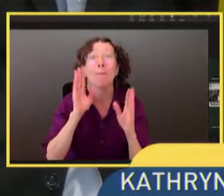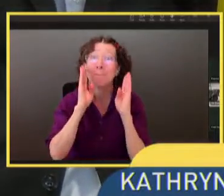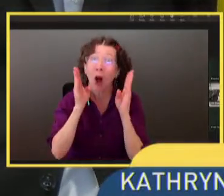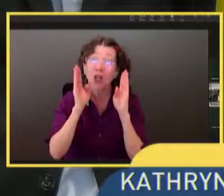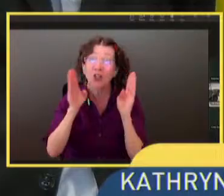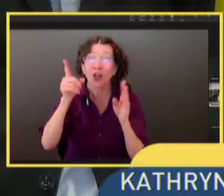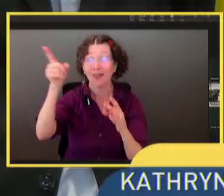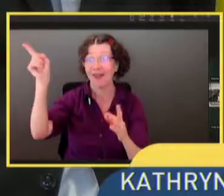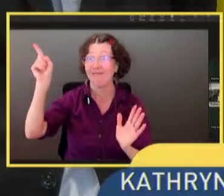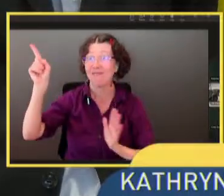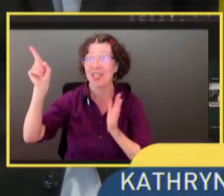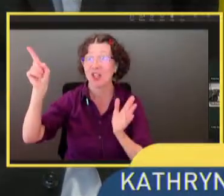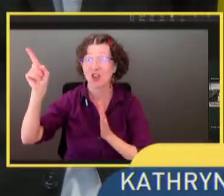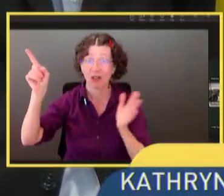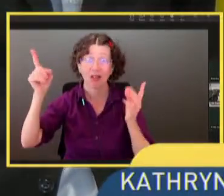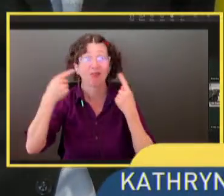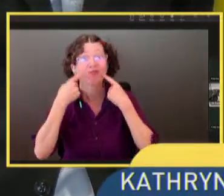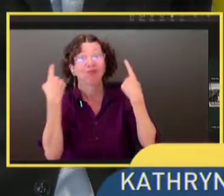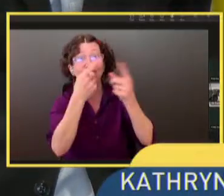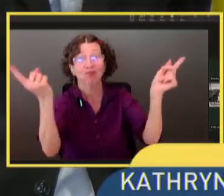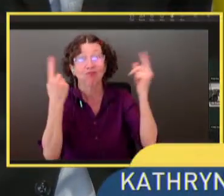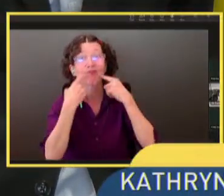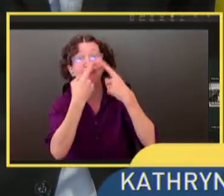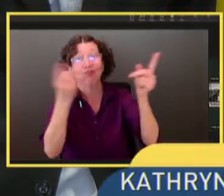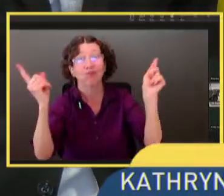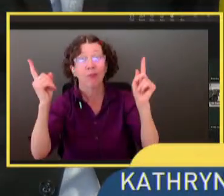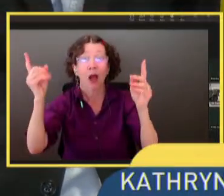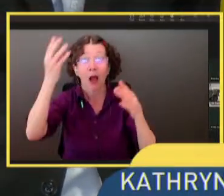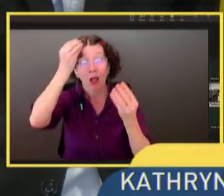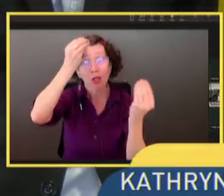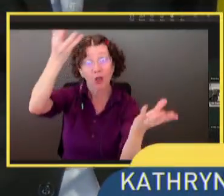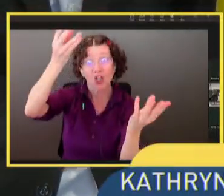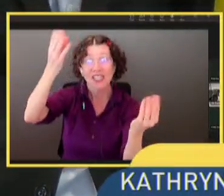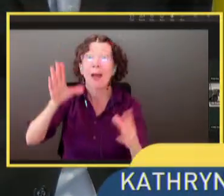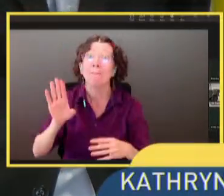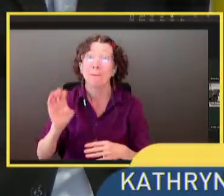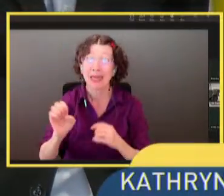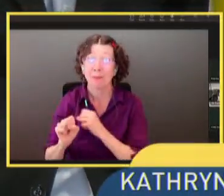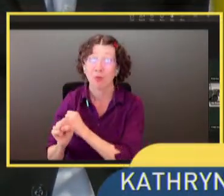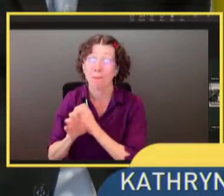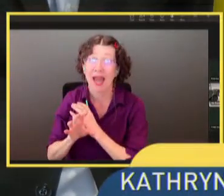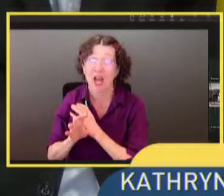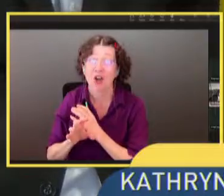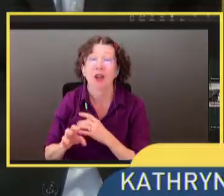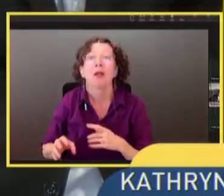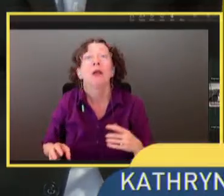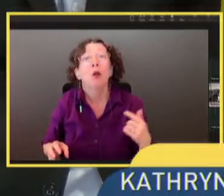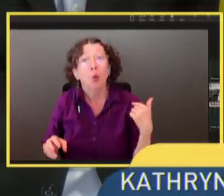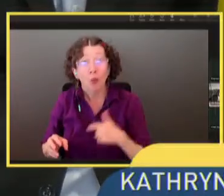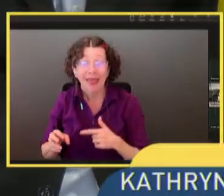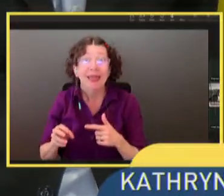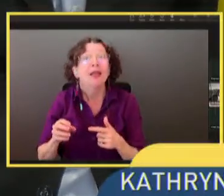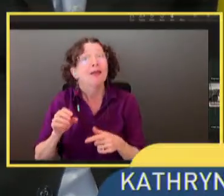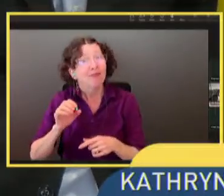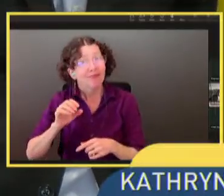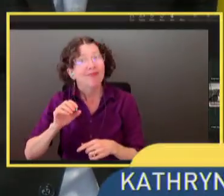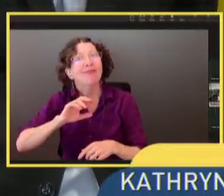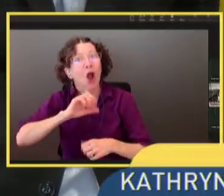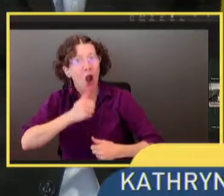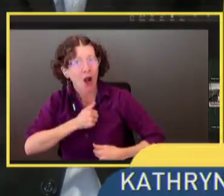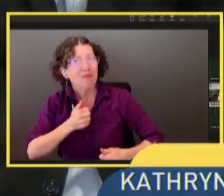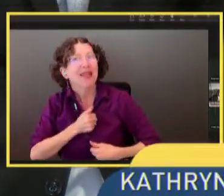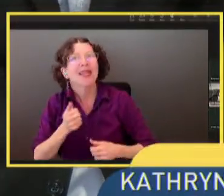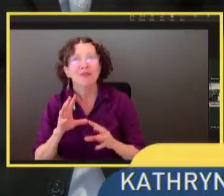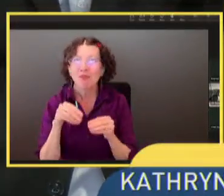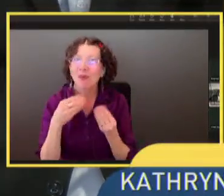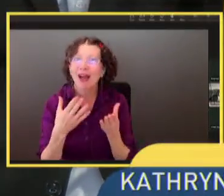monitoring efforts in that area. Remember, flooding can occur quickly with little warning. Residents should monitor official